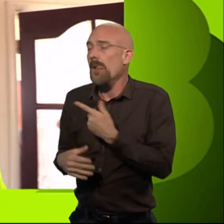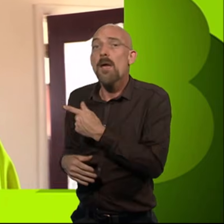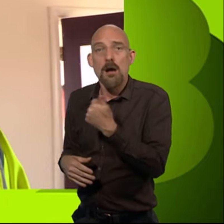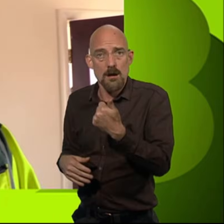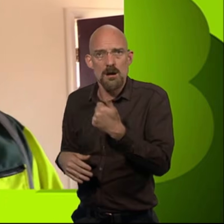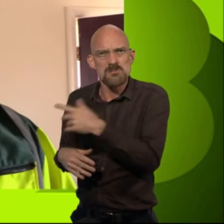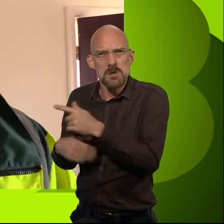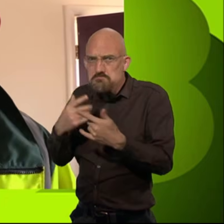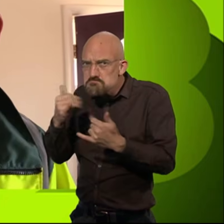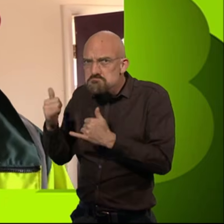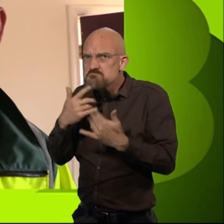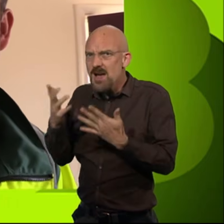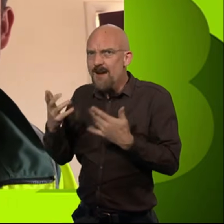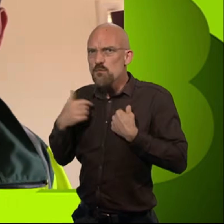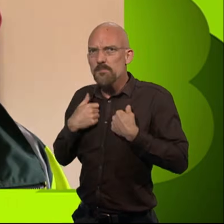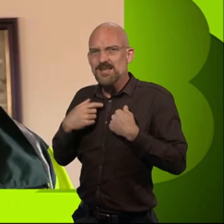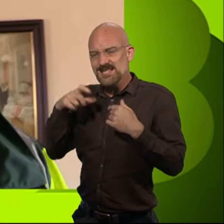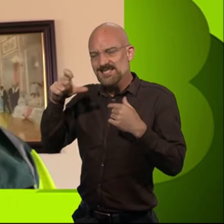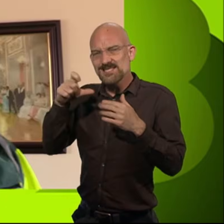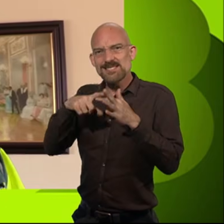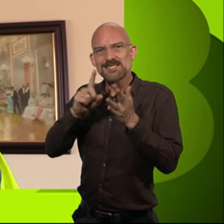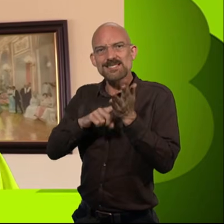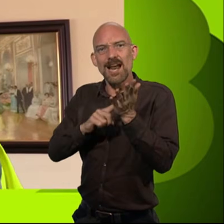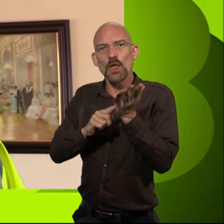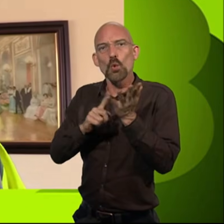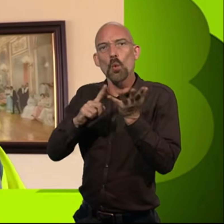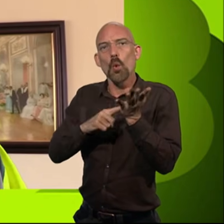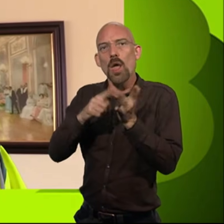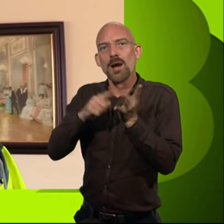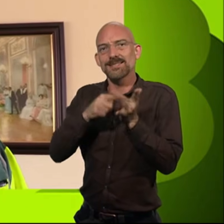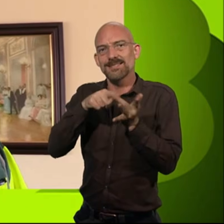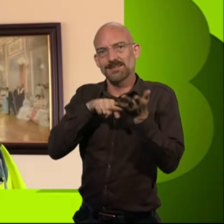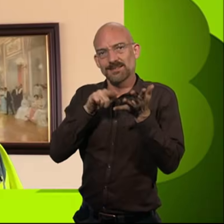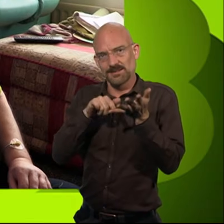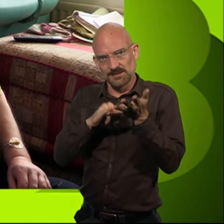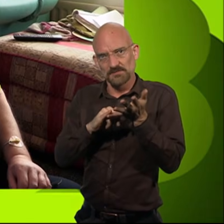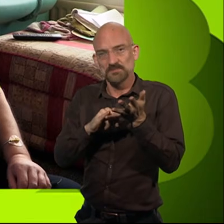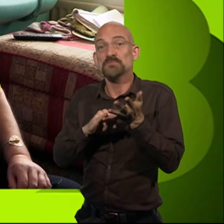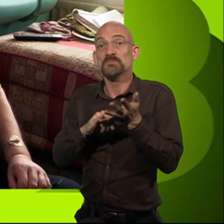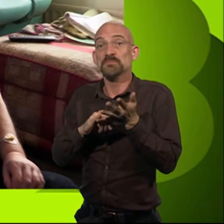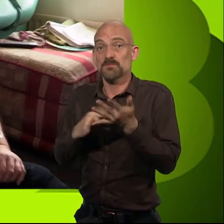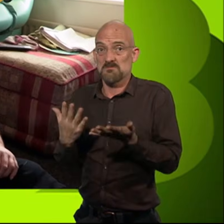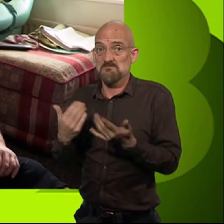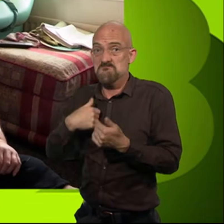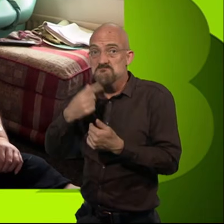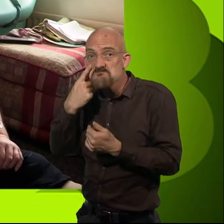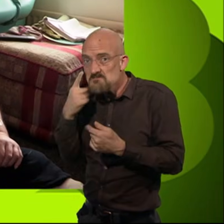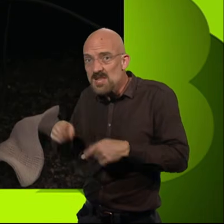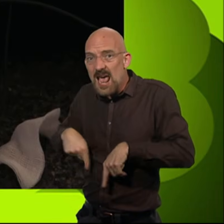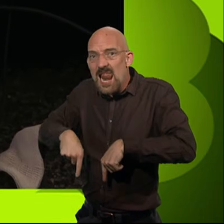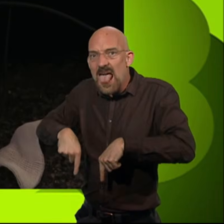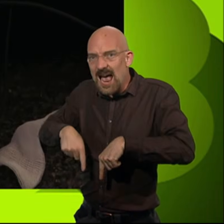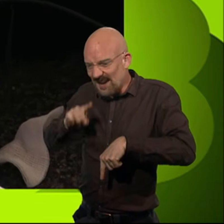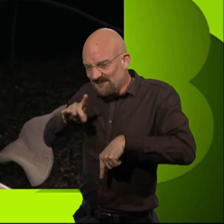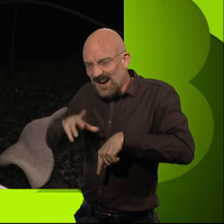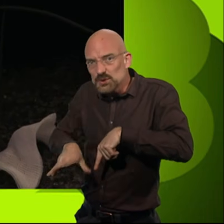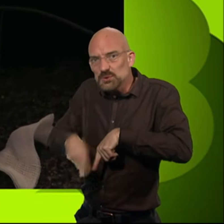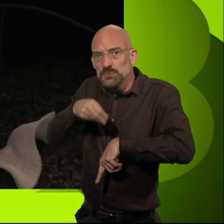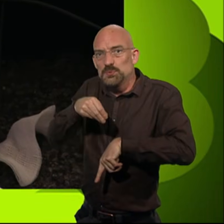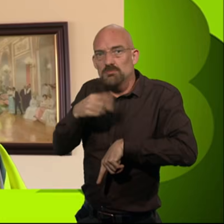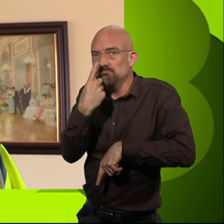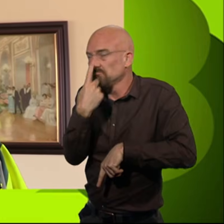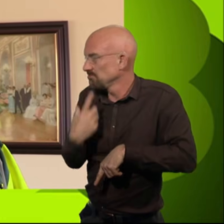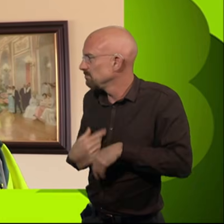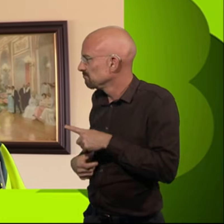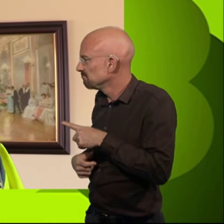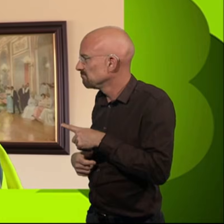what started off as a very simple fall out of a chair becomes more and more complicated as we've spoken to Frank. He's got diabetes,